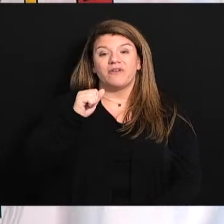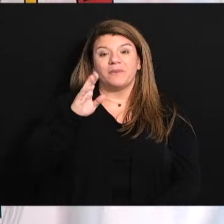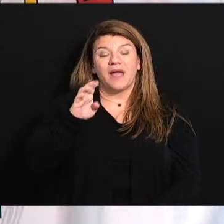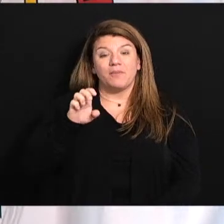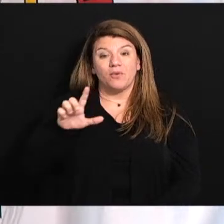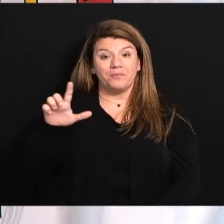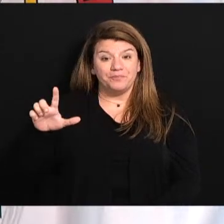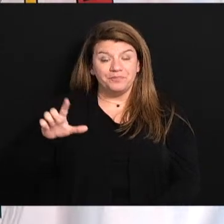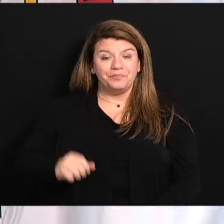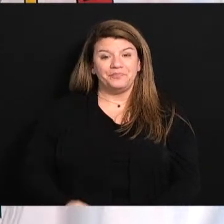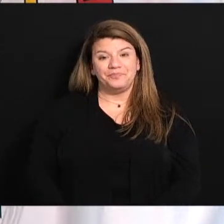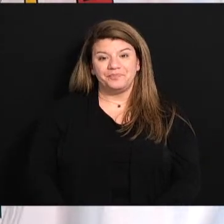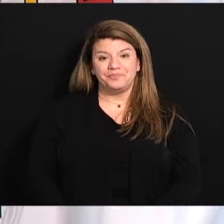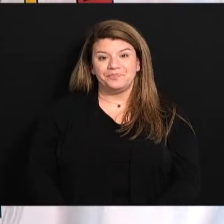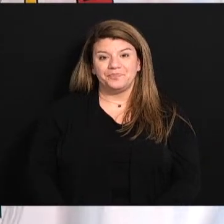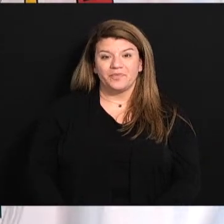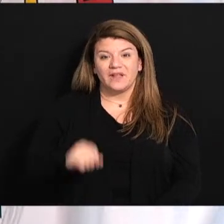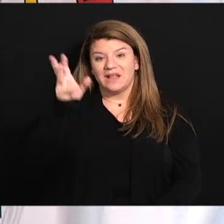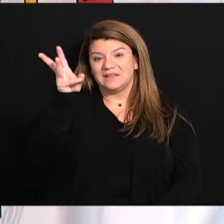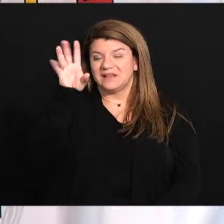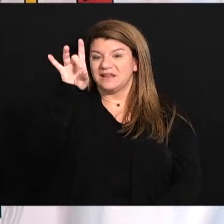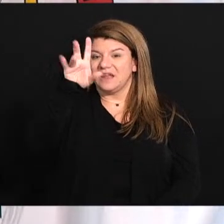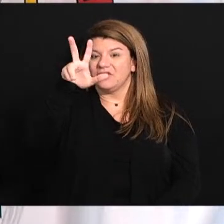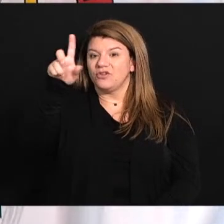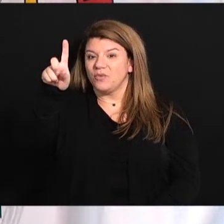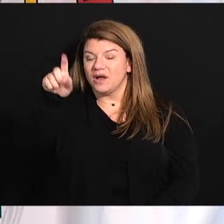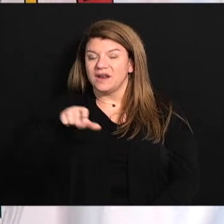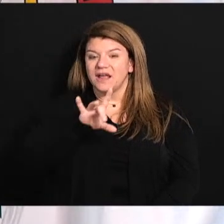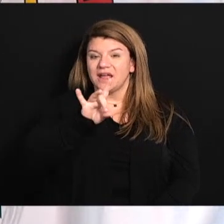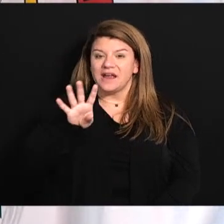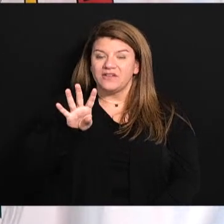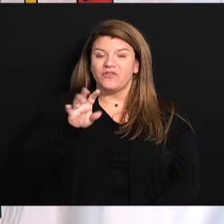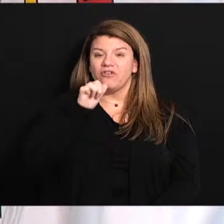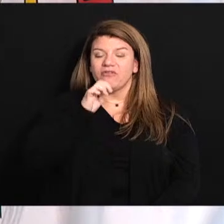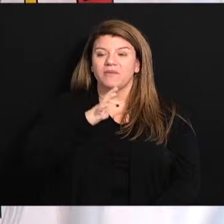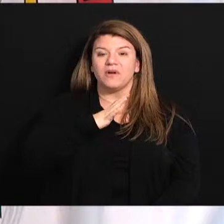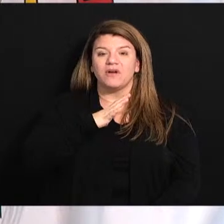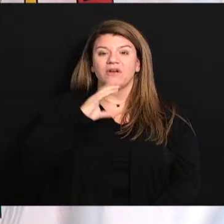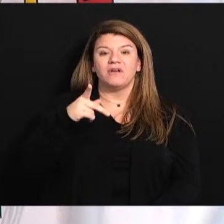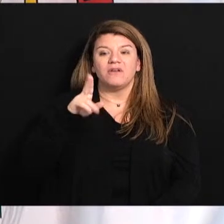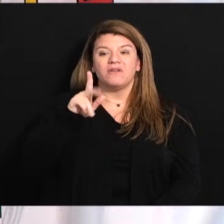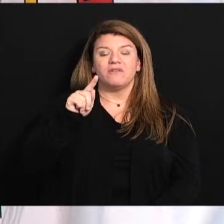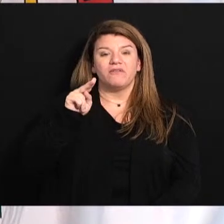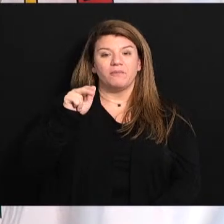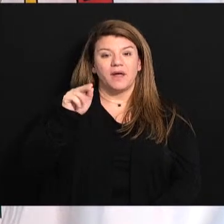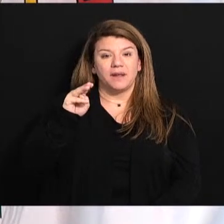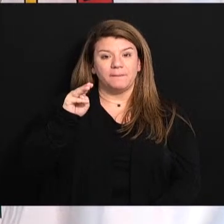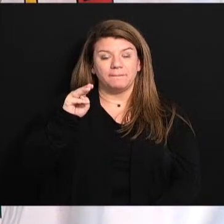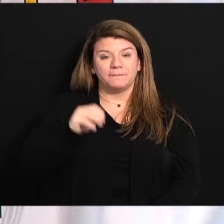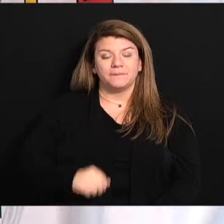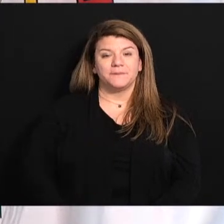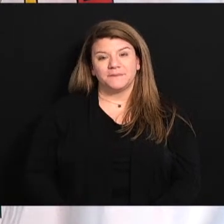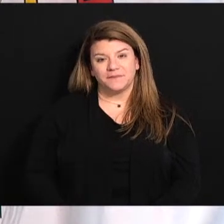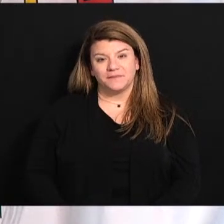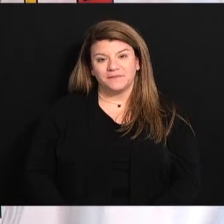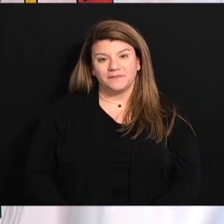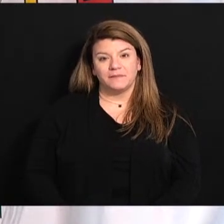County. The 6,831st death, an 84-year-old female from Putnam County.